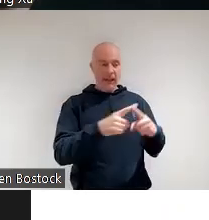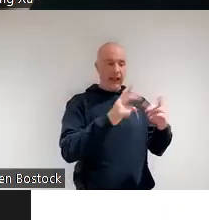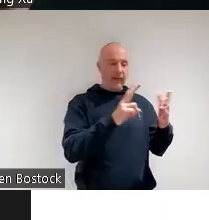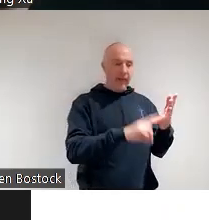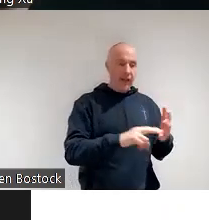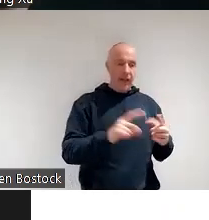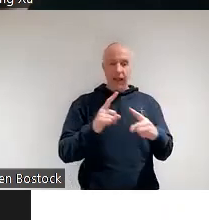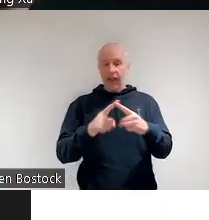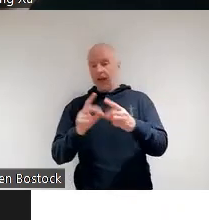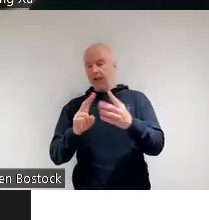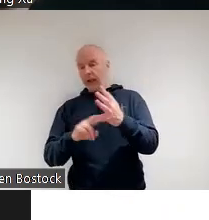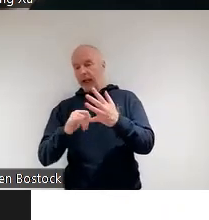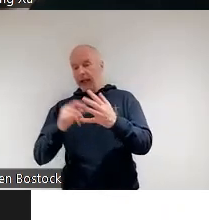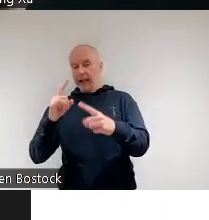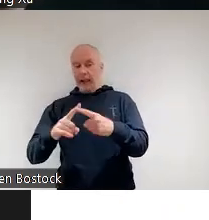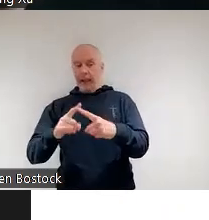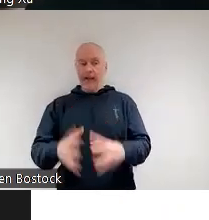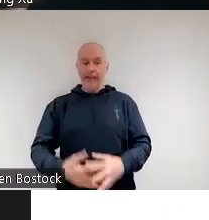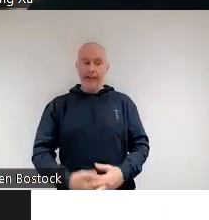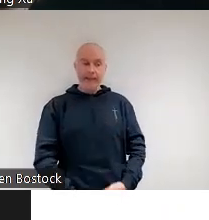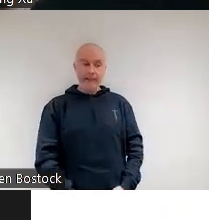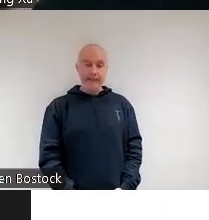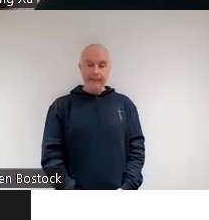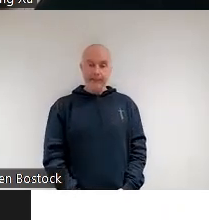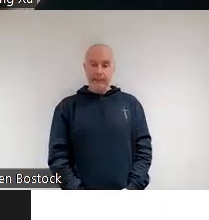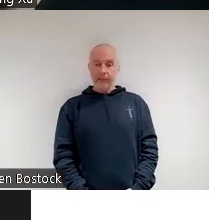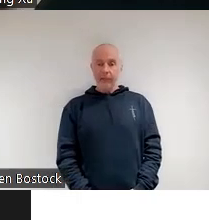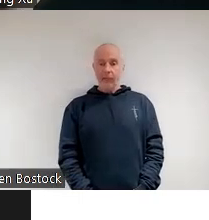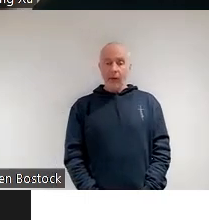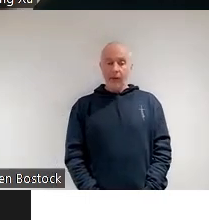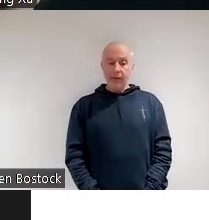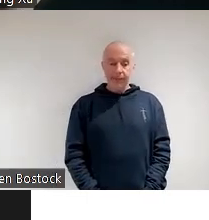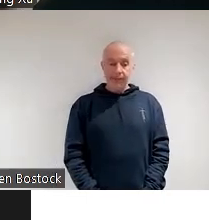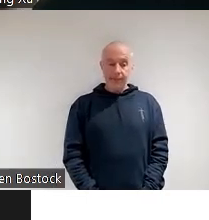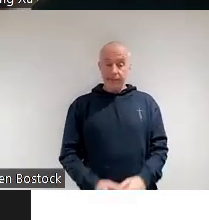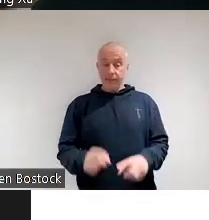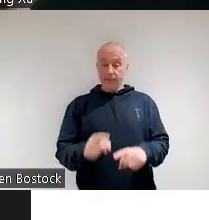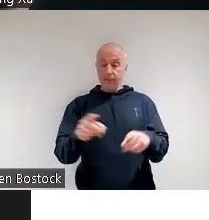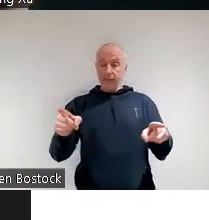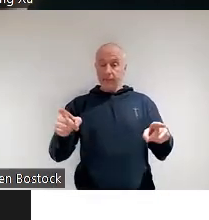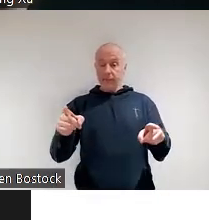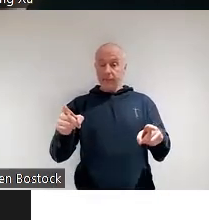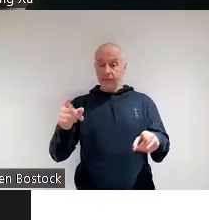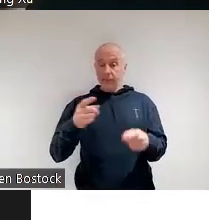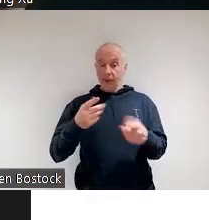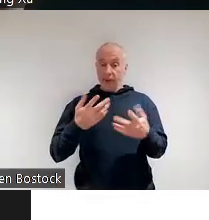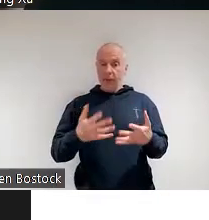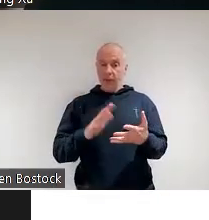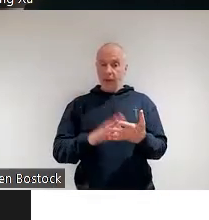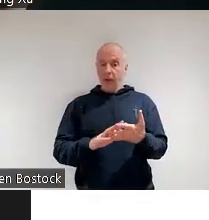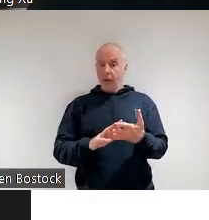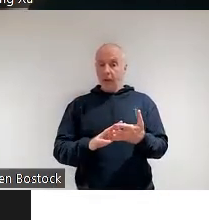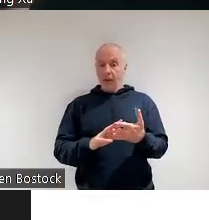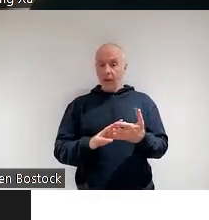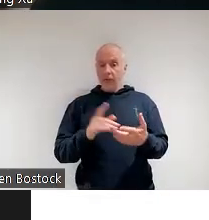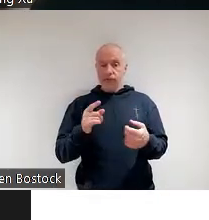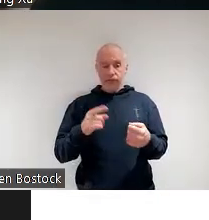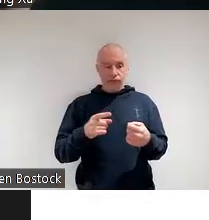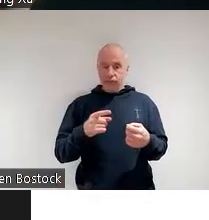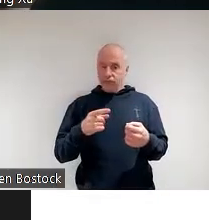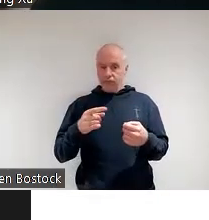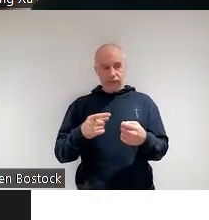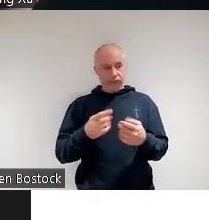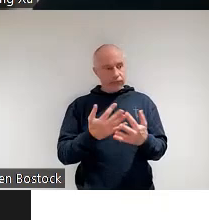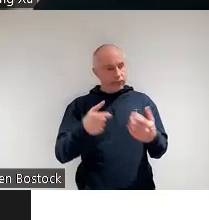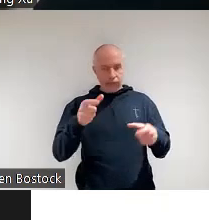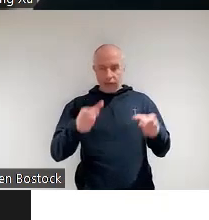chargers. And as you probably know that this is one of the hottest topics in the last few years, because a